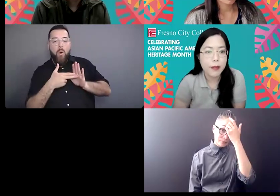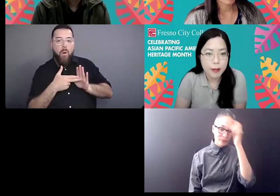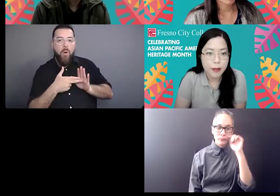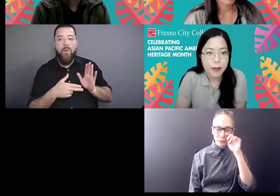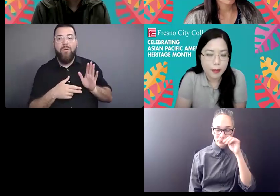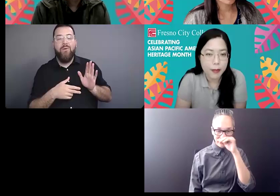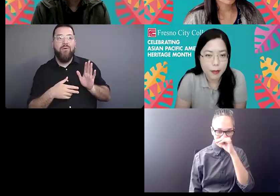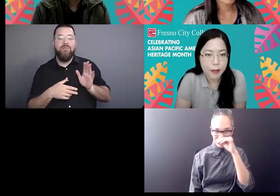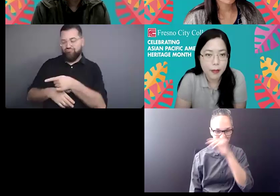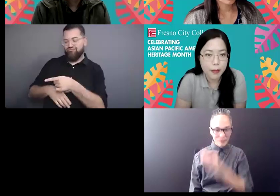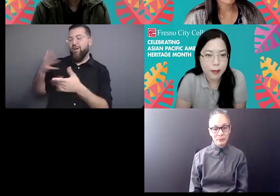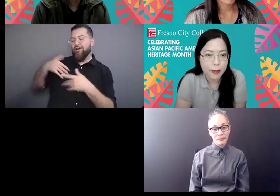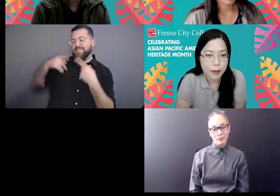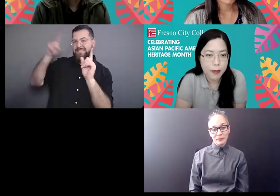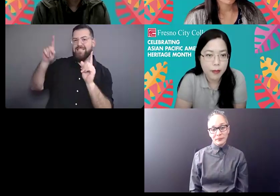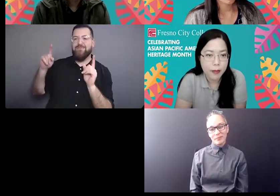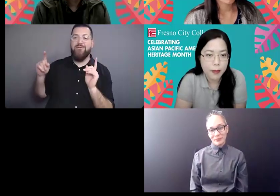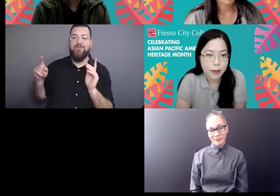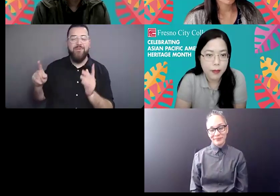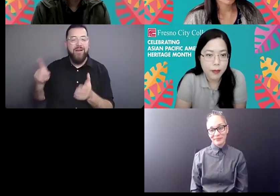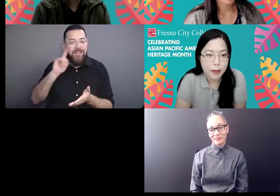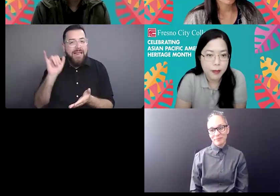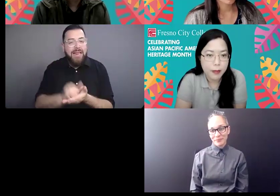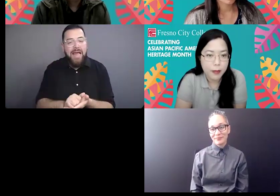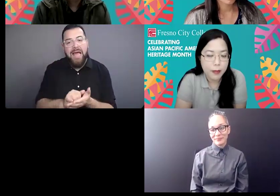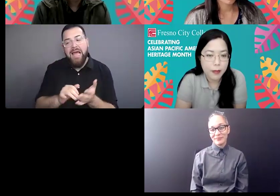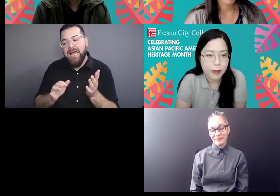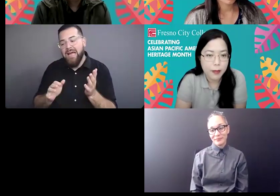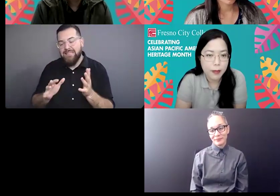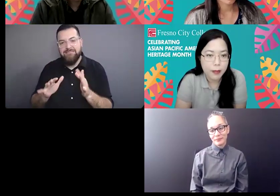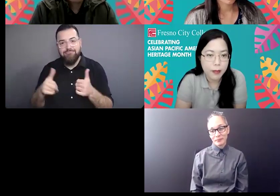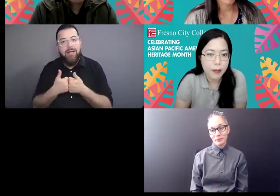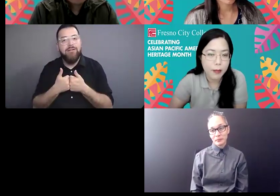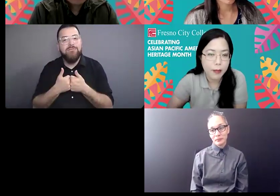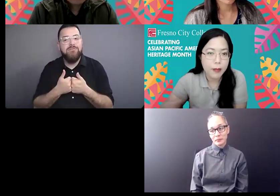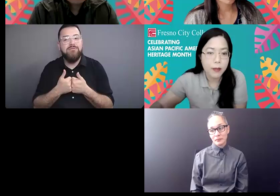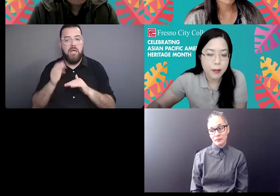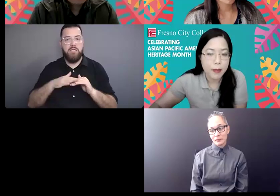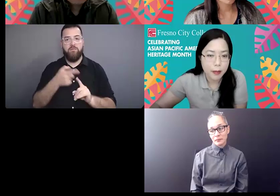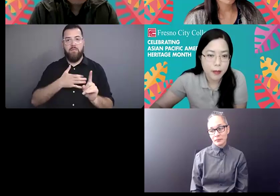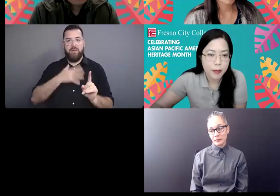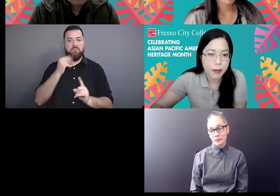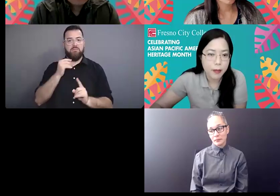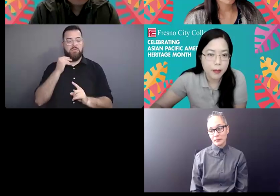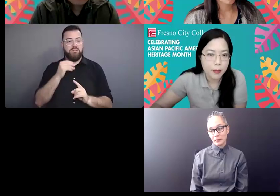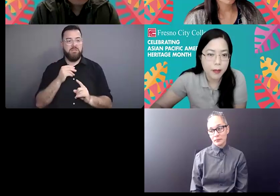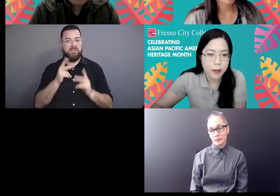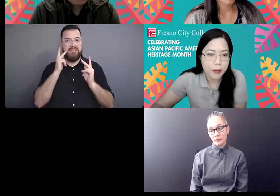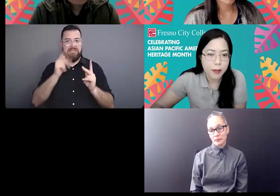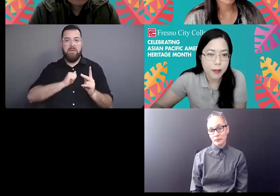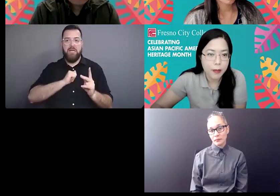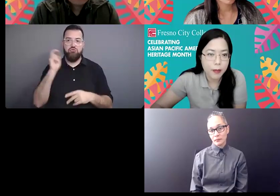already successful. So I think to a certain degree that has been the challenge, at least, you know, speaking for myself, the challenge in my own